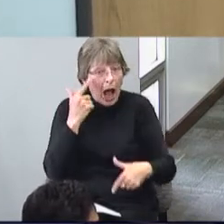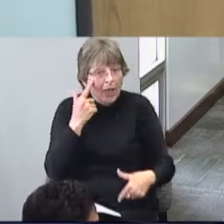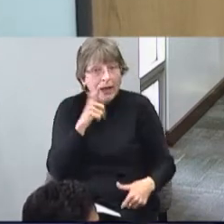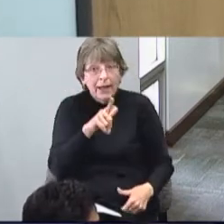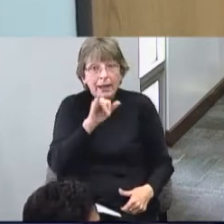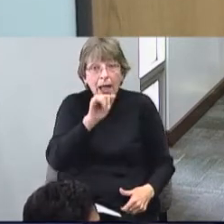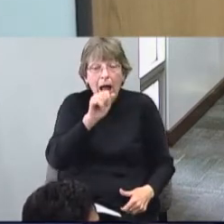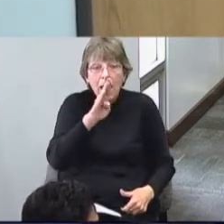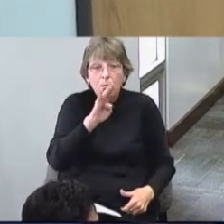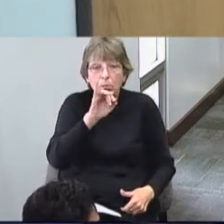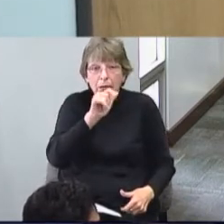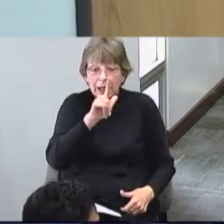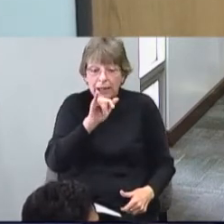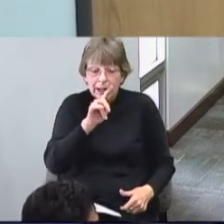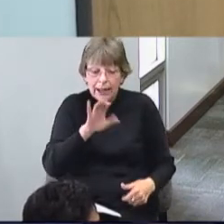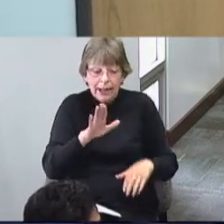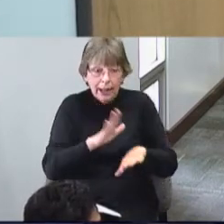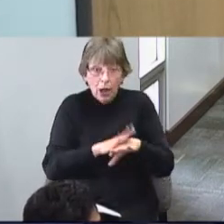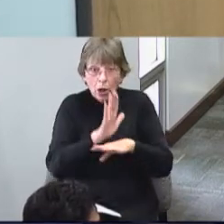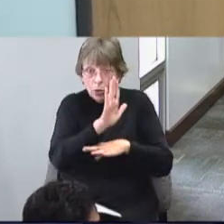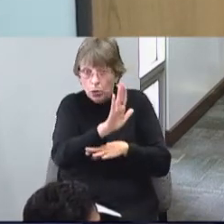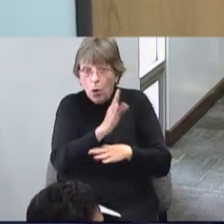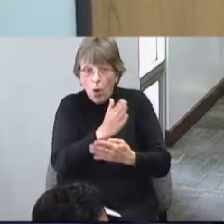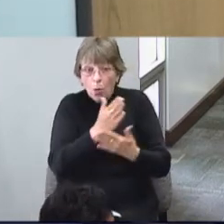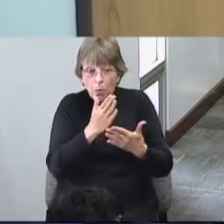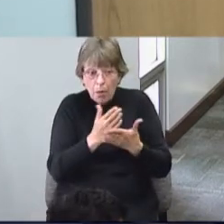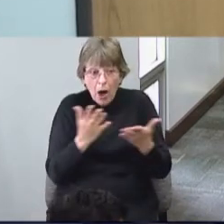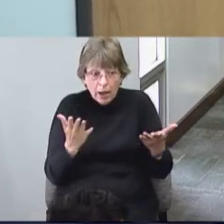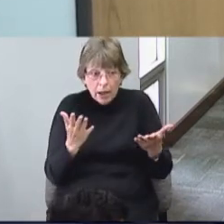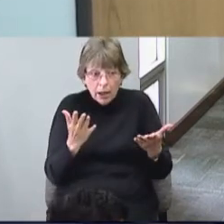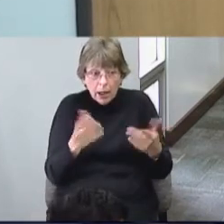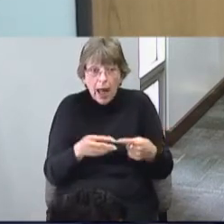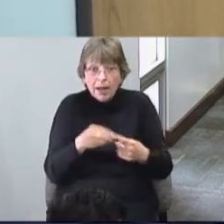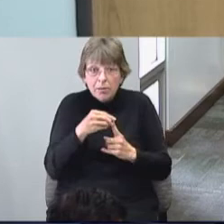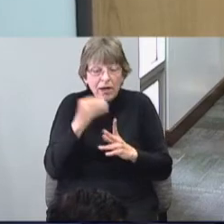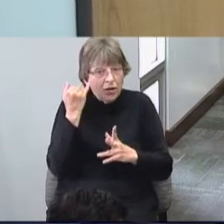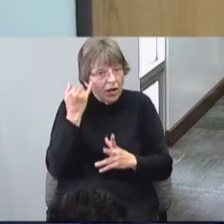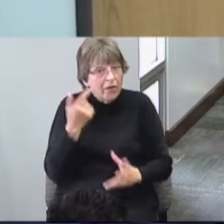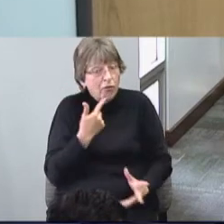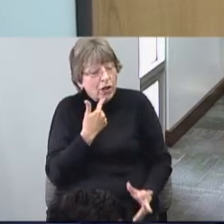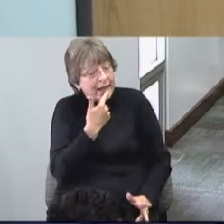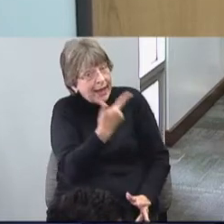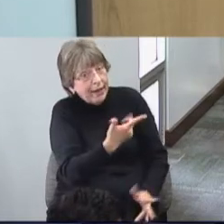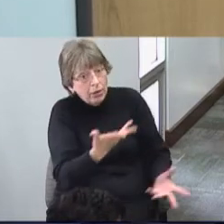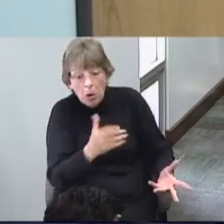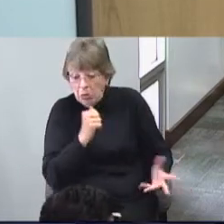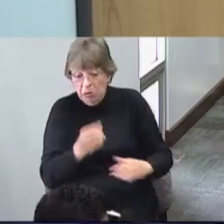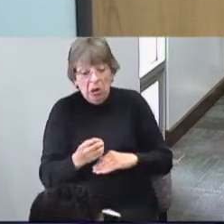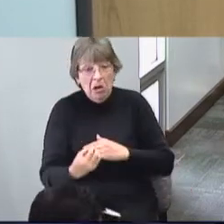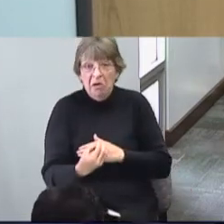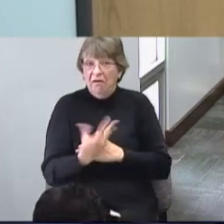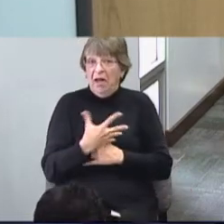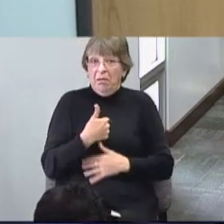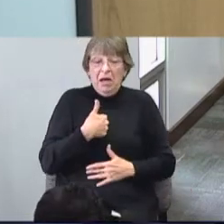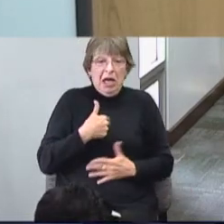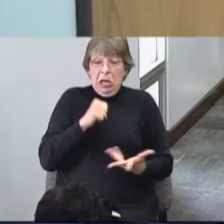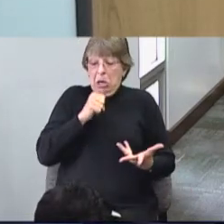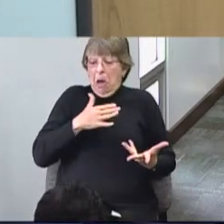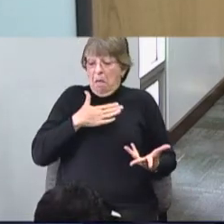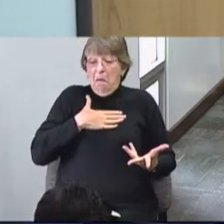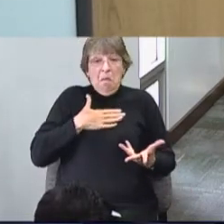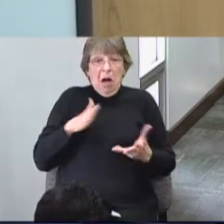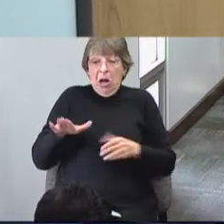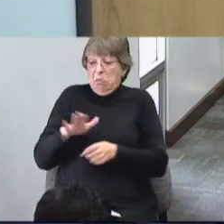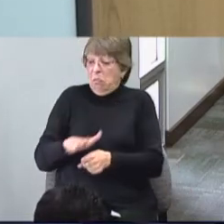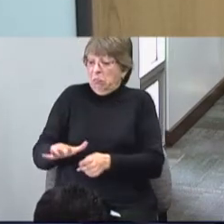there on the city's part since they were notified there's a problem. It doesn't affect me because that's not my block, but